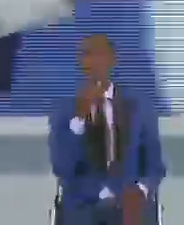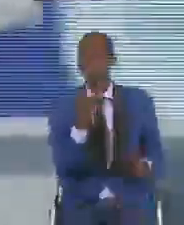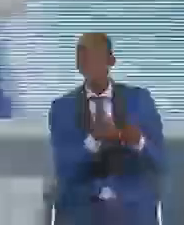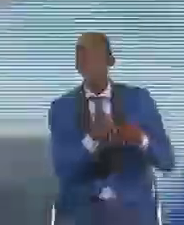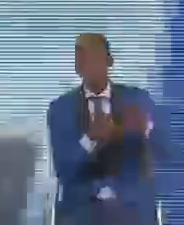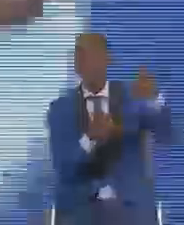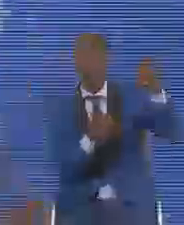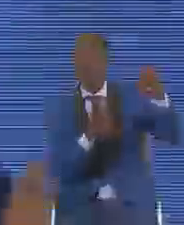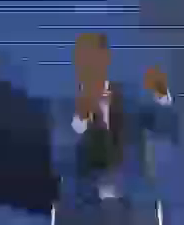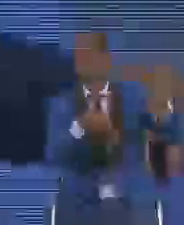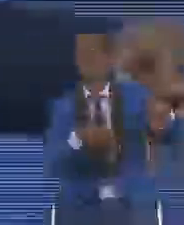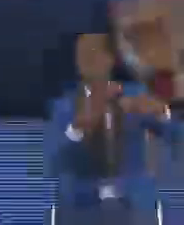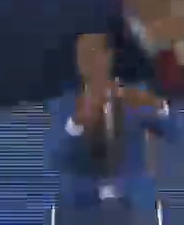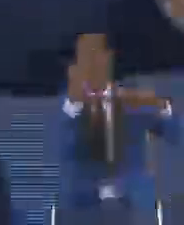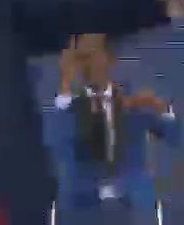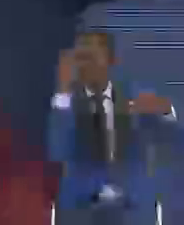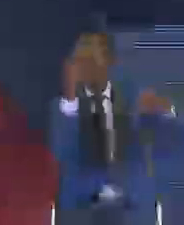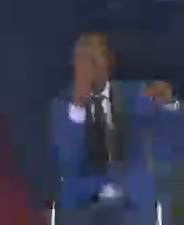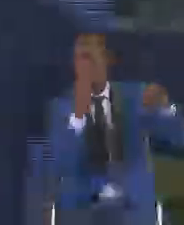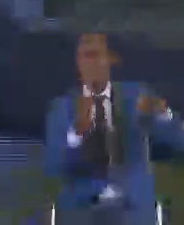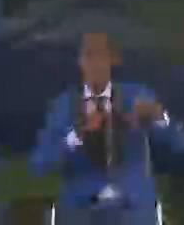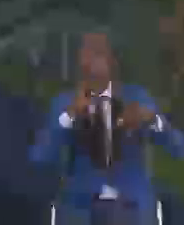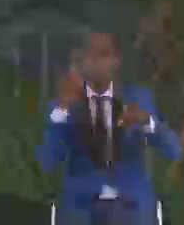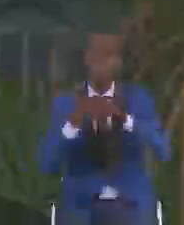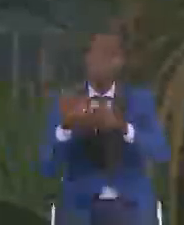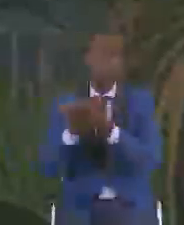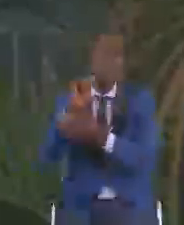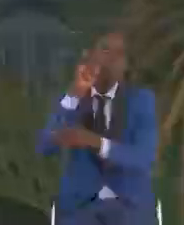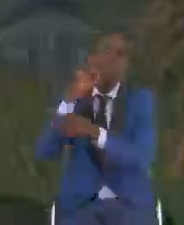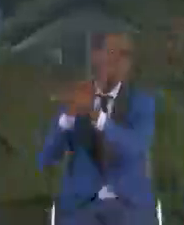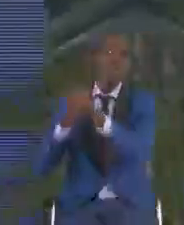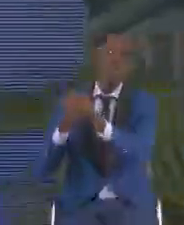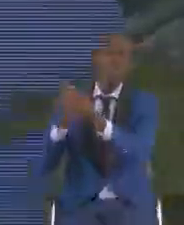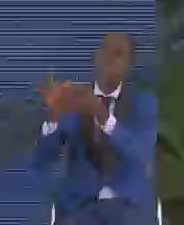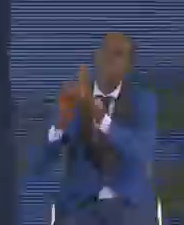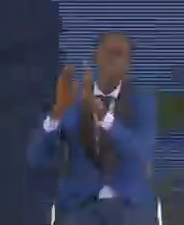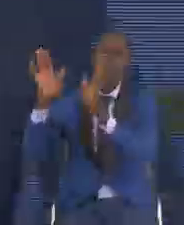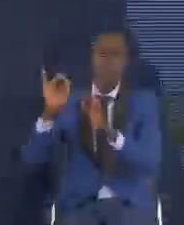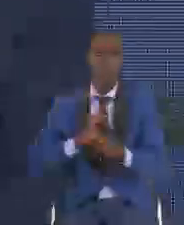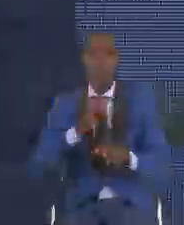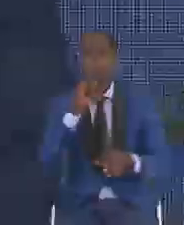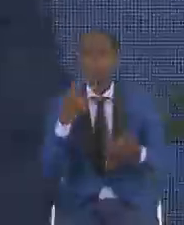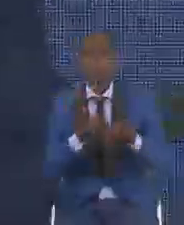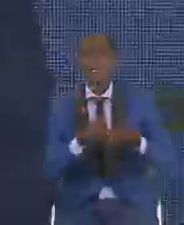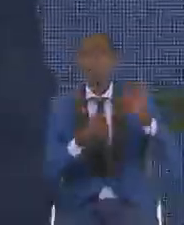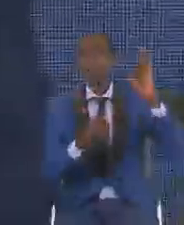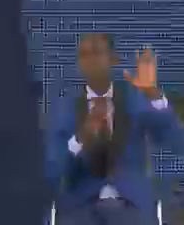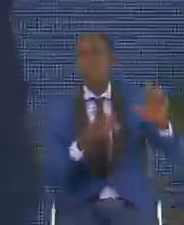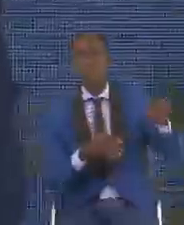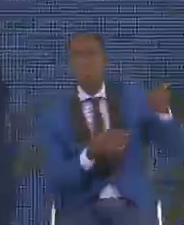Pastor so-and-so. I am not like Mommy so-and-so. I am not like Evangelist